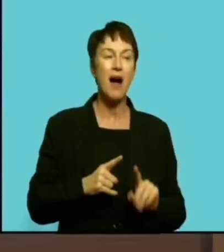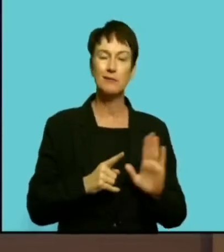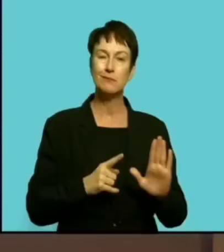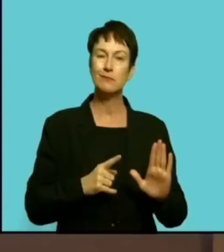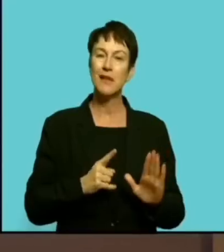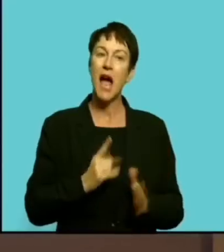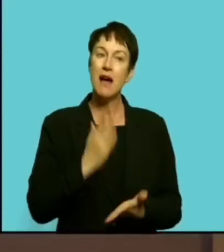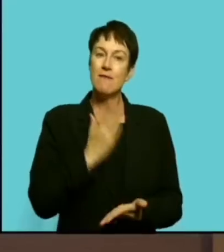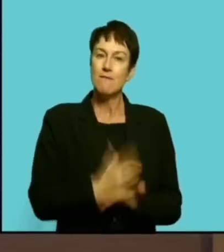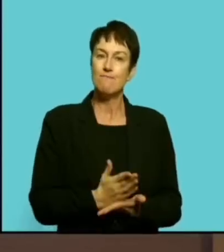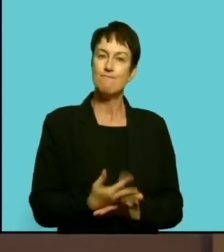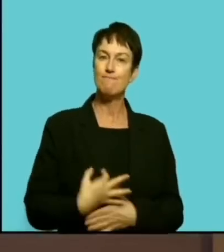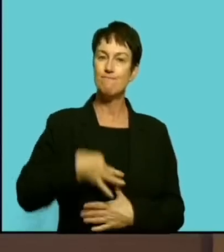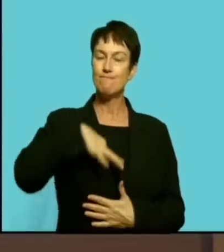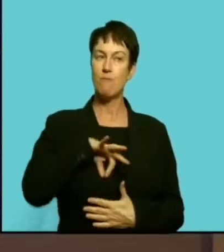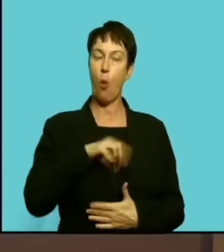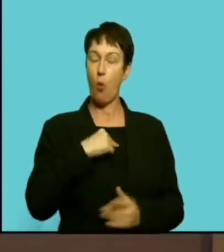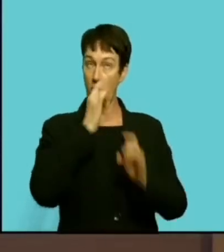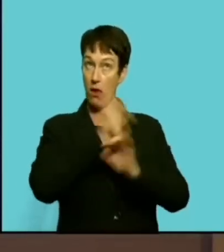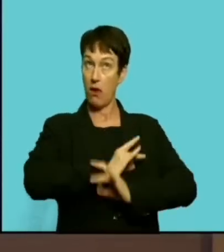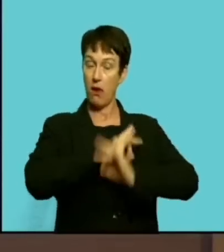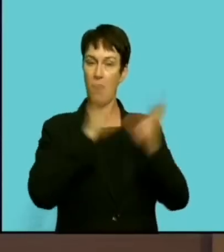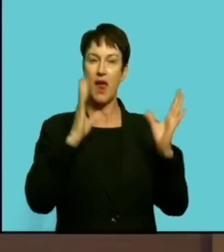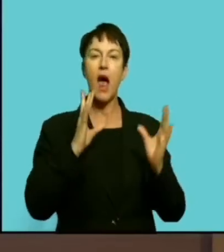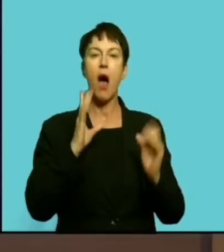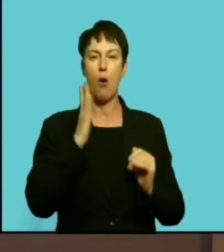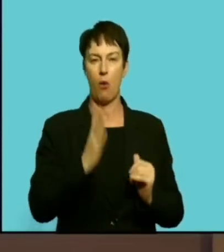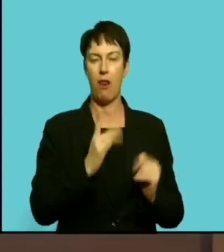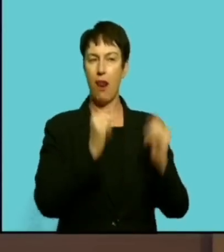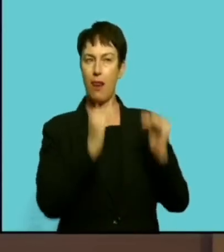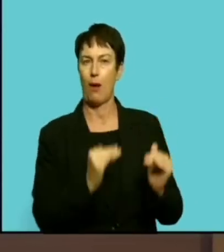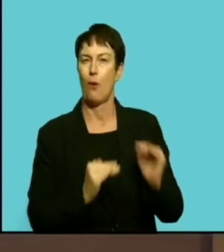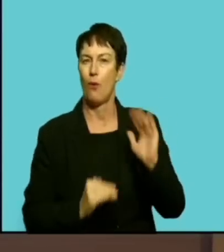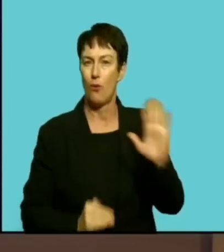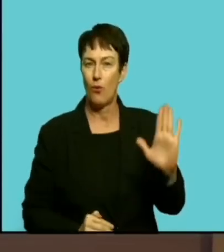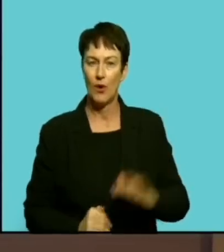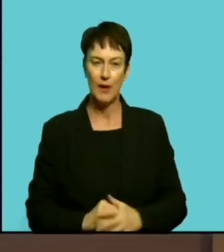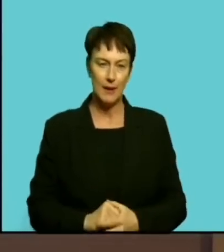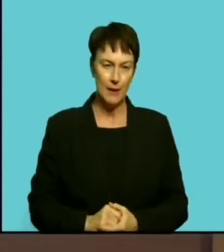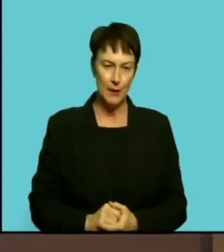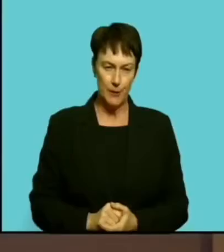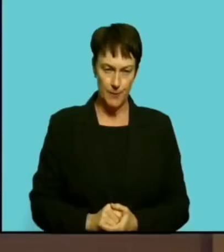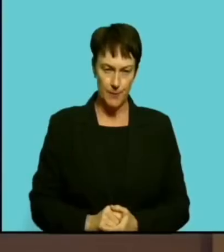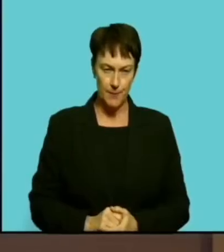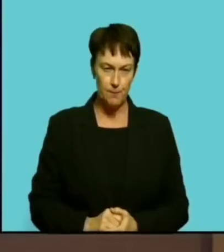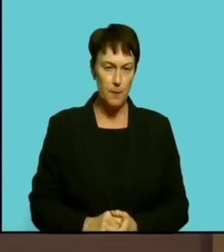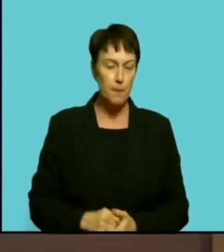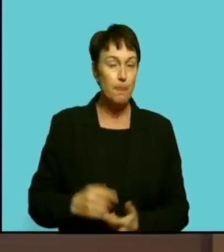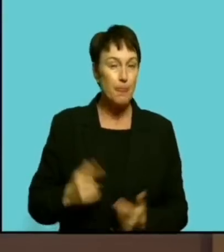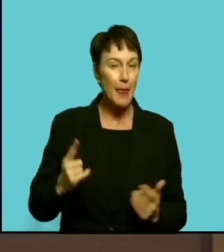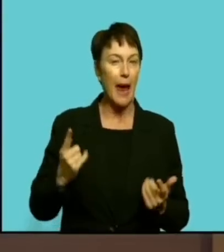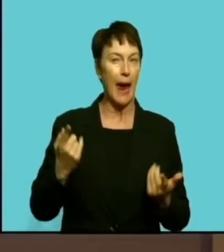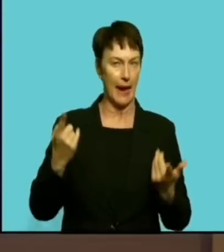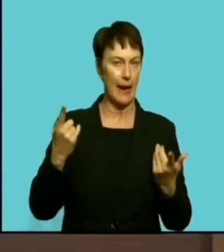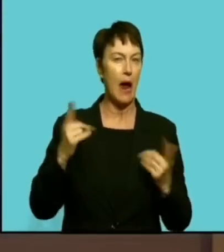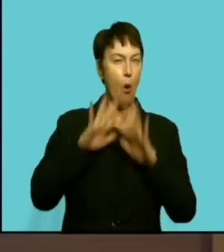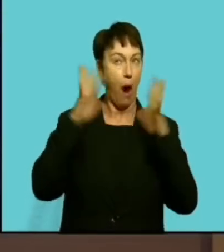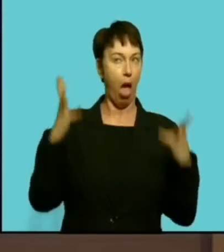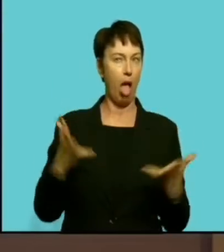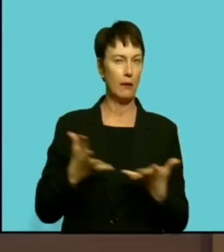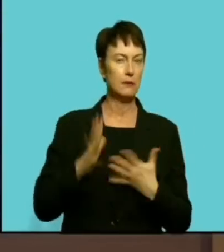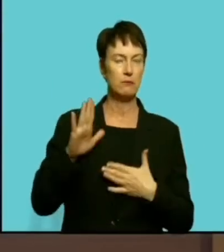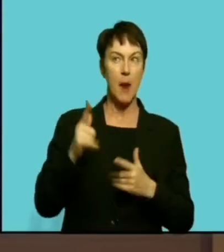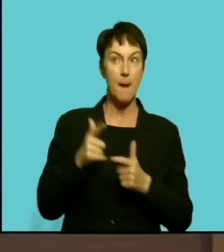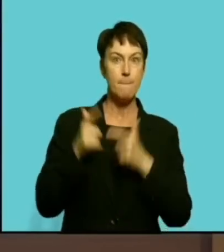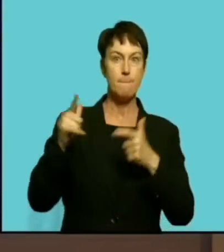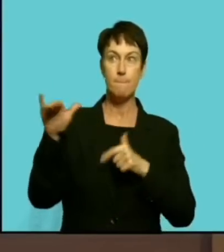forecast. Higher than expected inflation has pushed major central banks to accelerate the